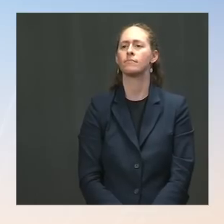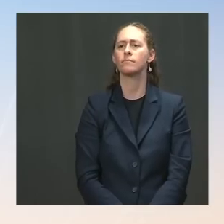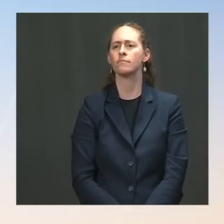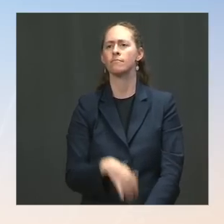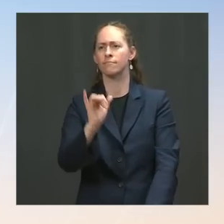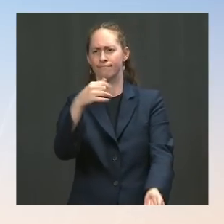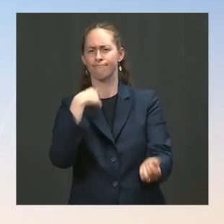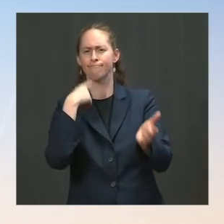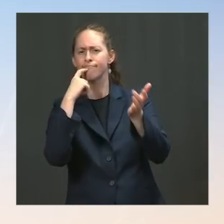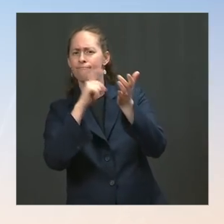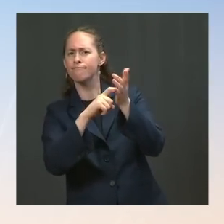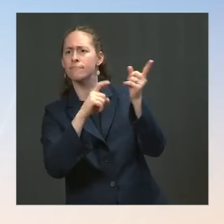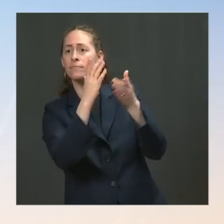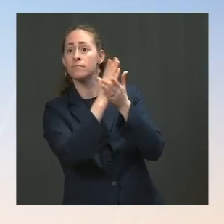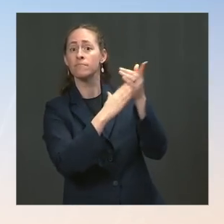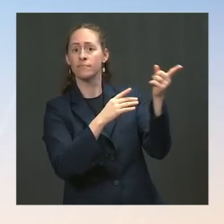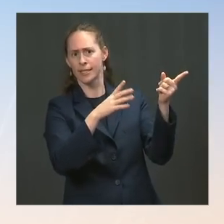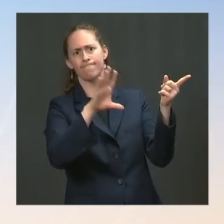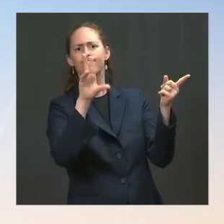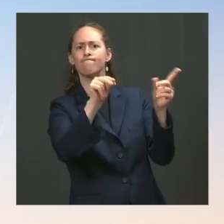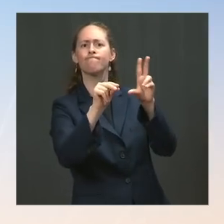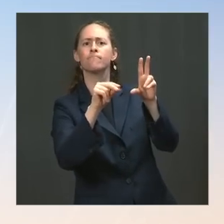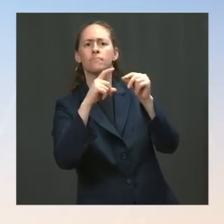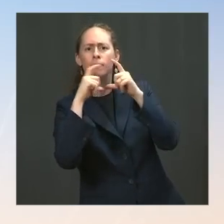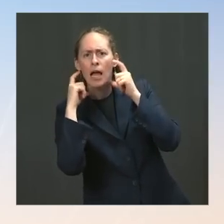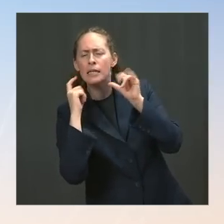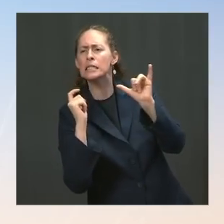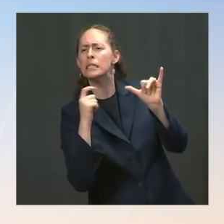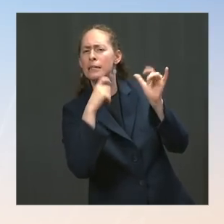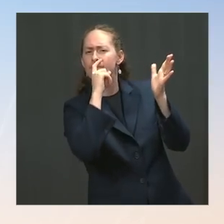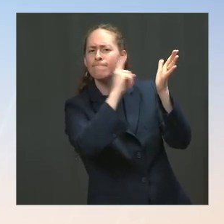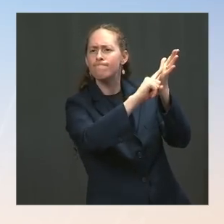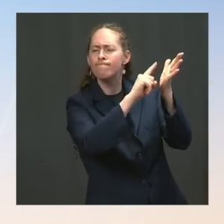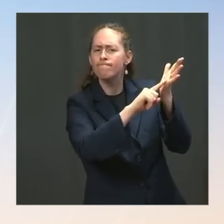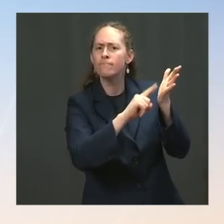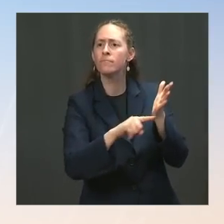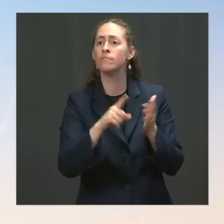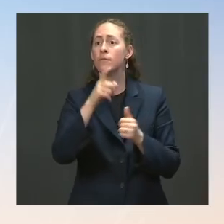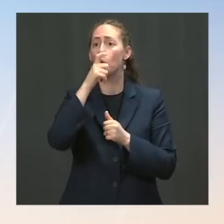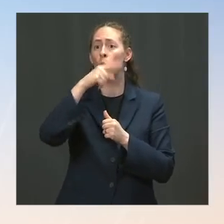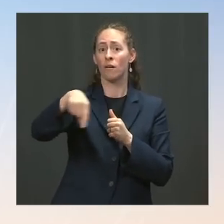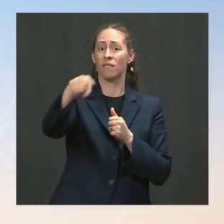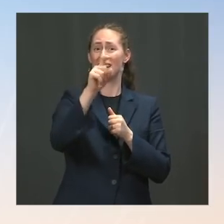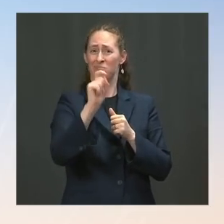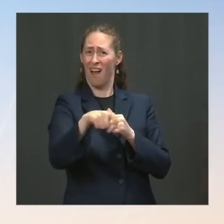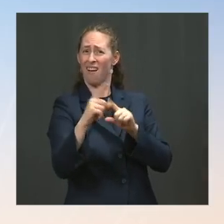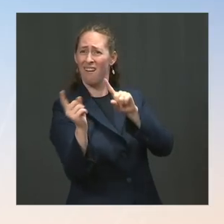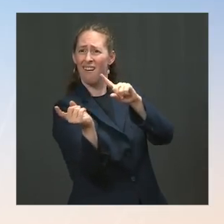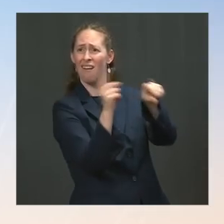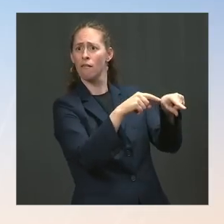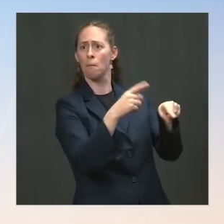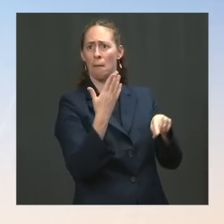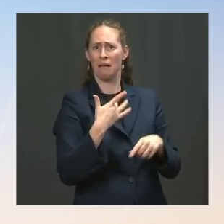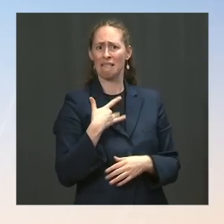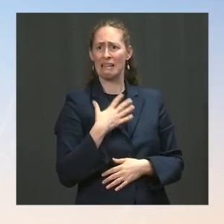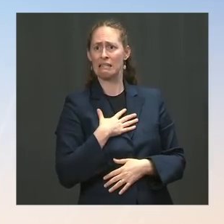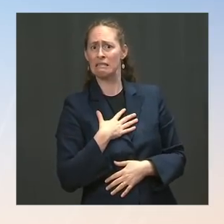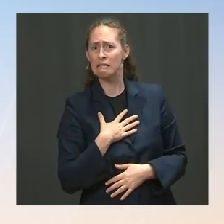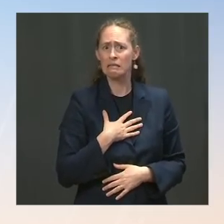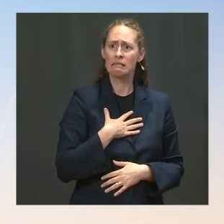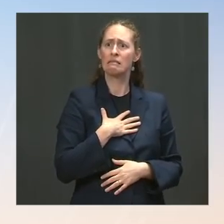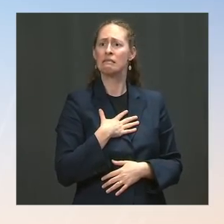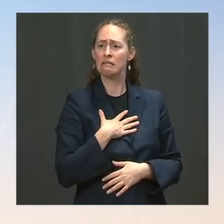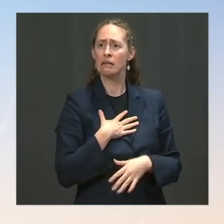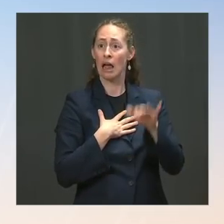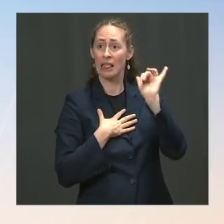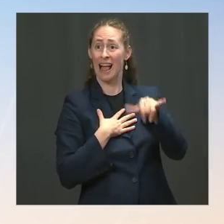use, whether or not students that need to be in school are not going because of a lack of confidence. To me, those are adult actions preventing